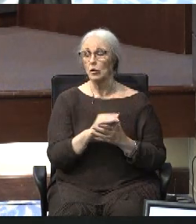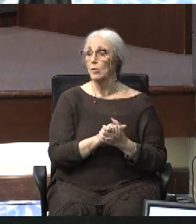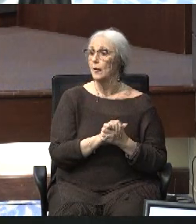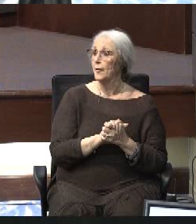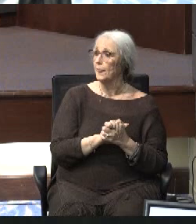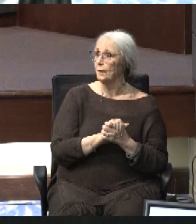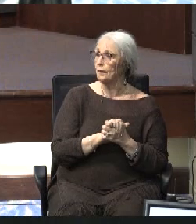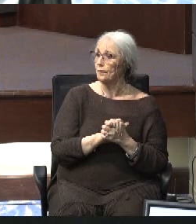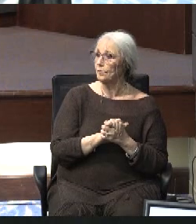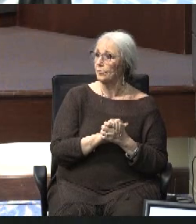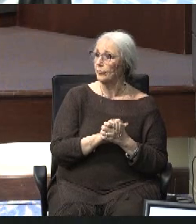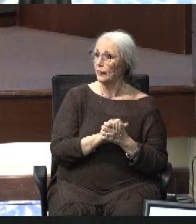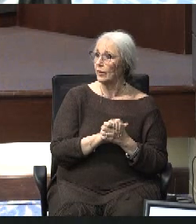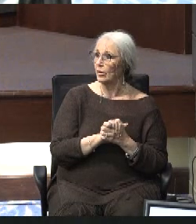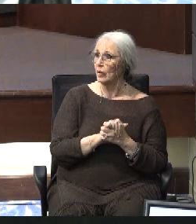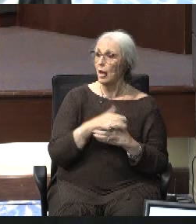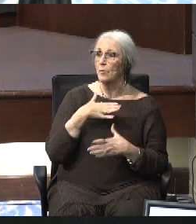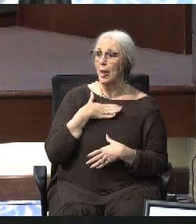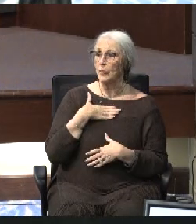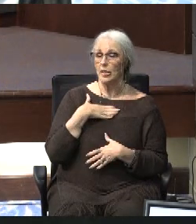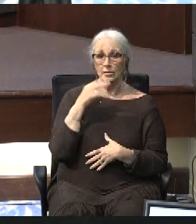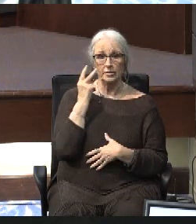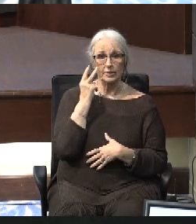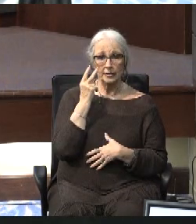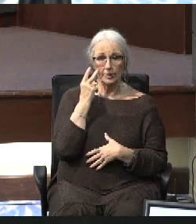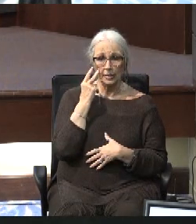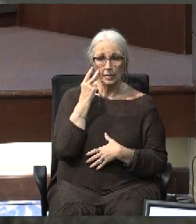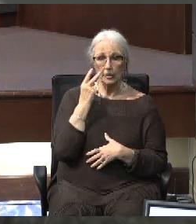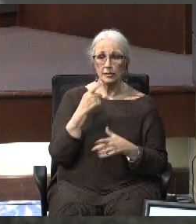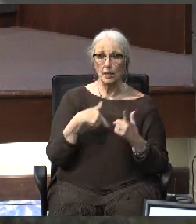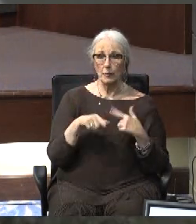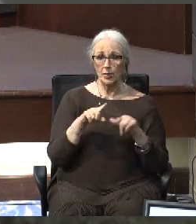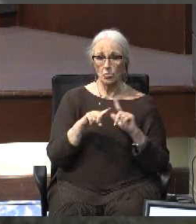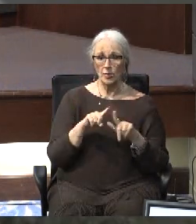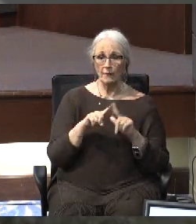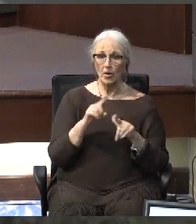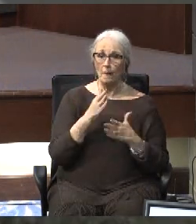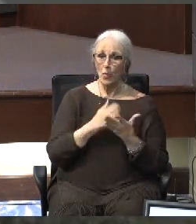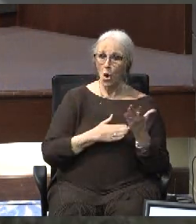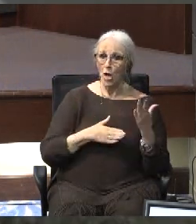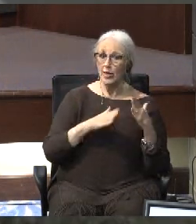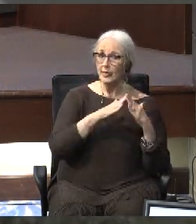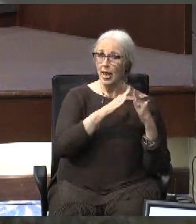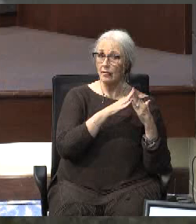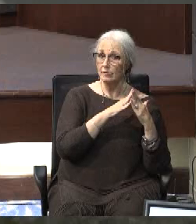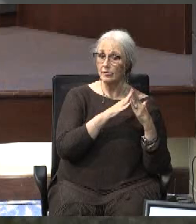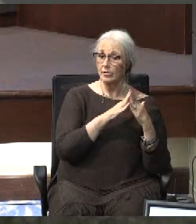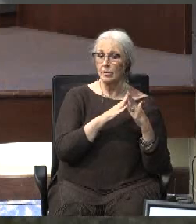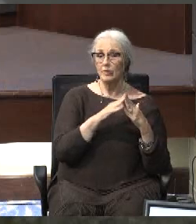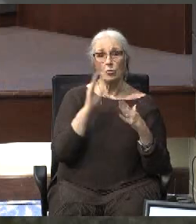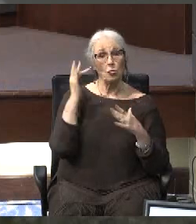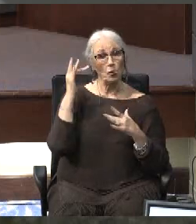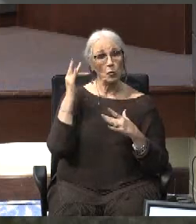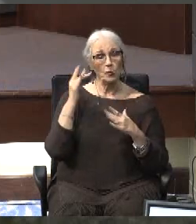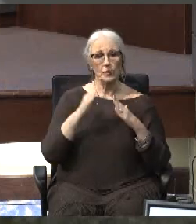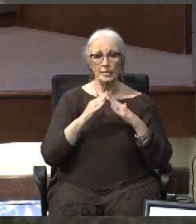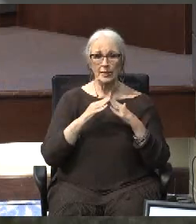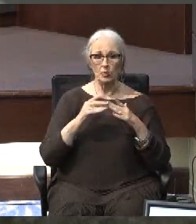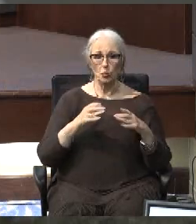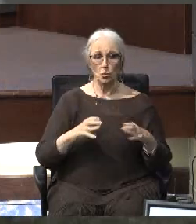Bearfield. Glad to see that it's coming to a different part of town so that our city will